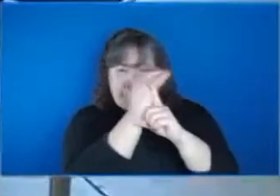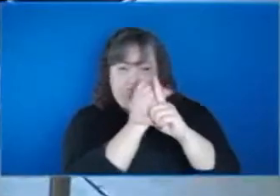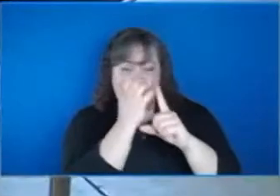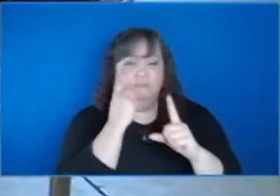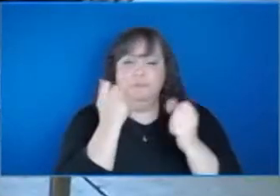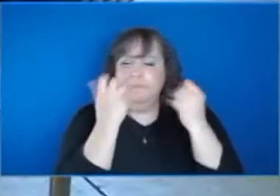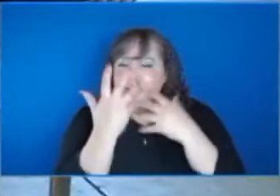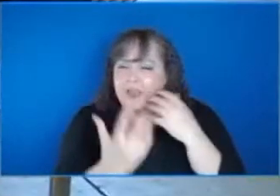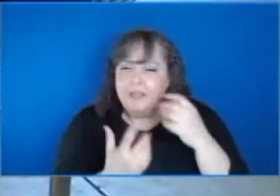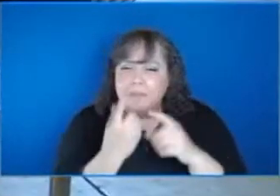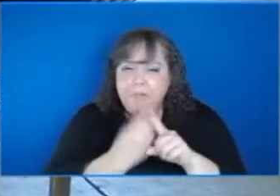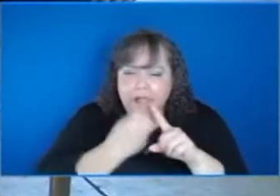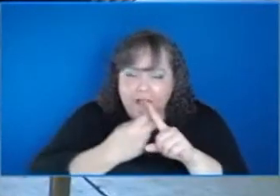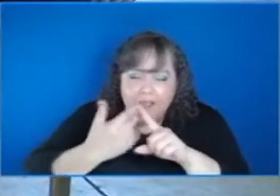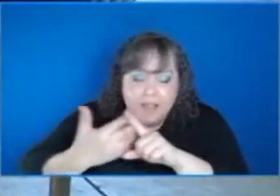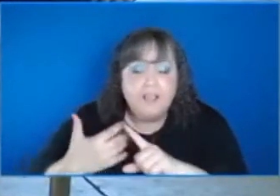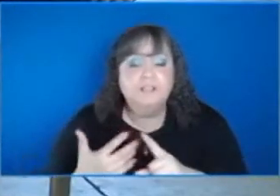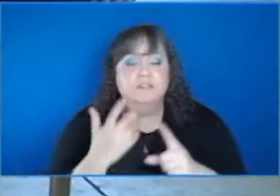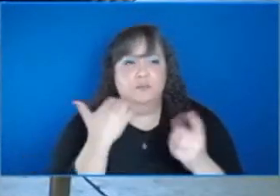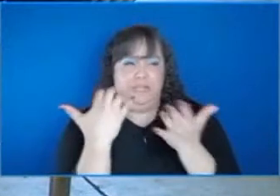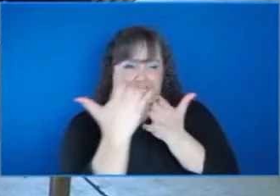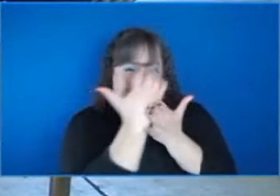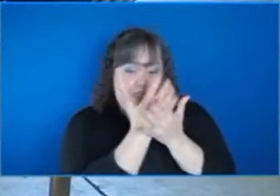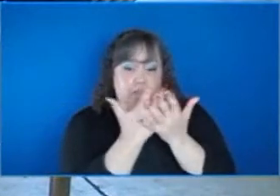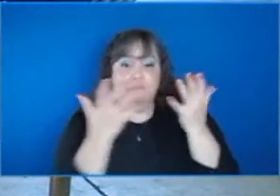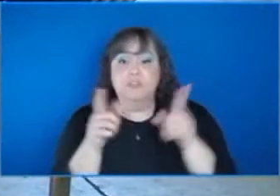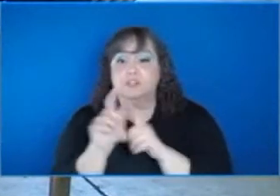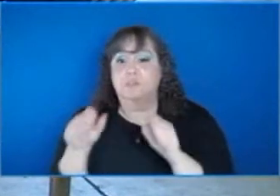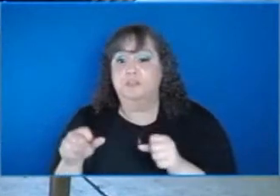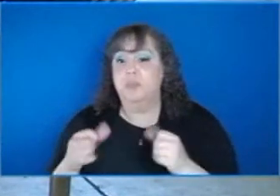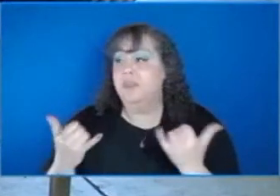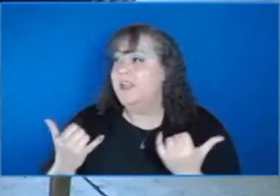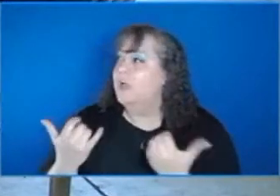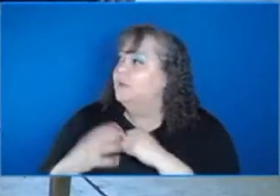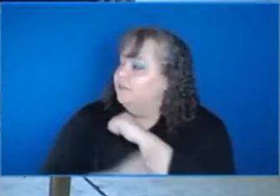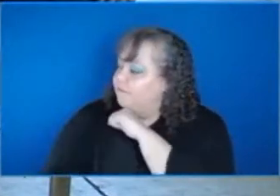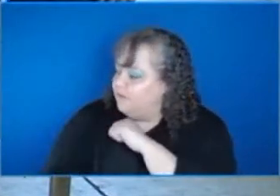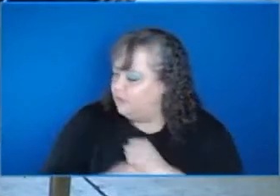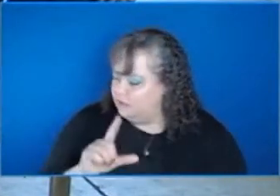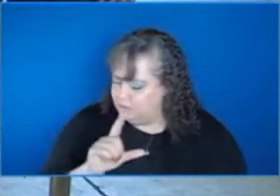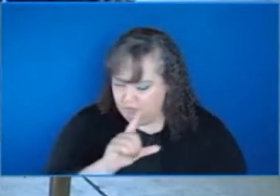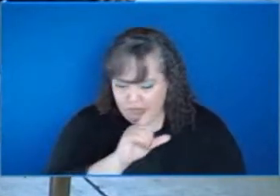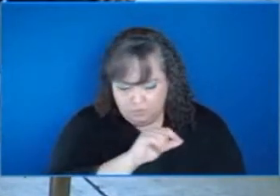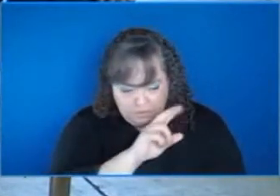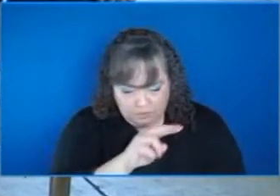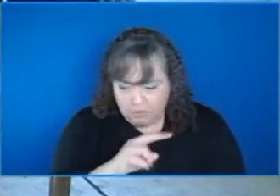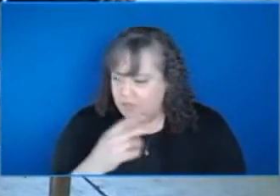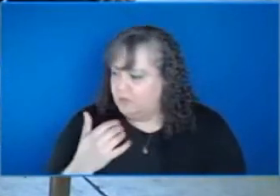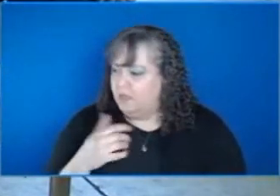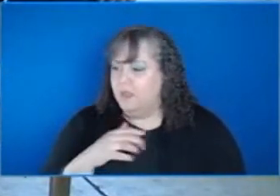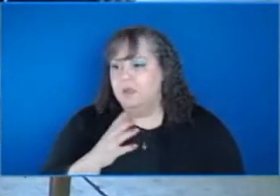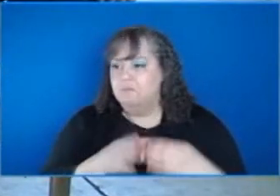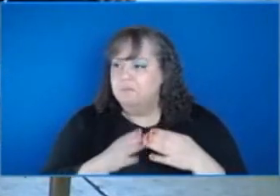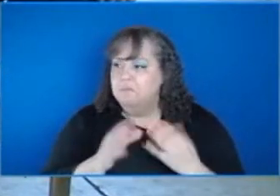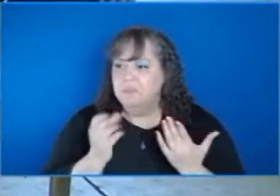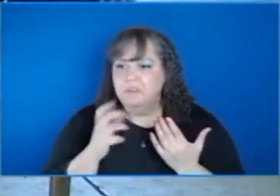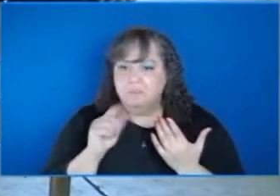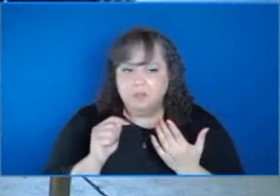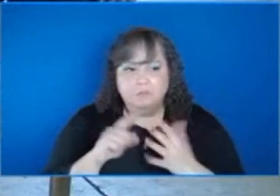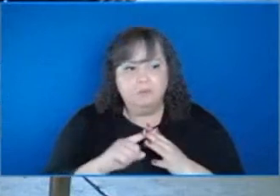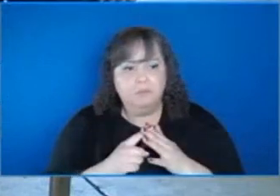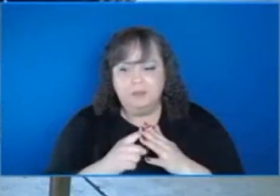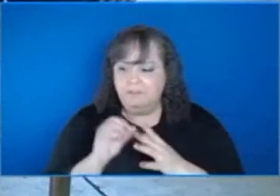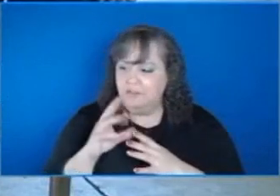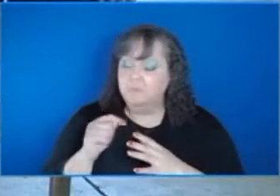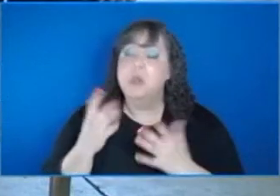this point in the day, it's still fall 2022, late September, early October. But how soon are you going to know when you